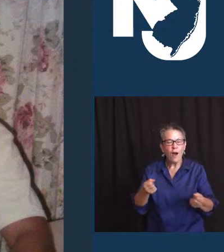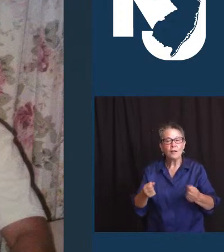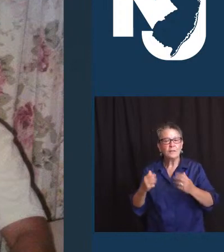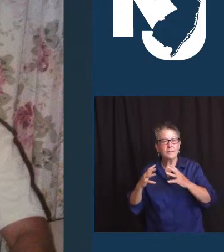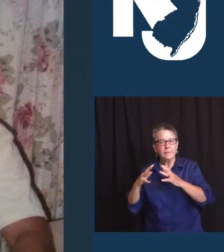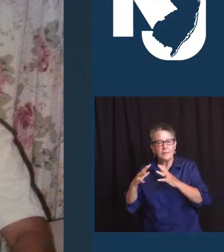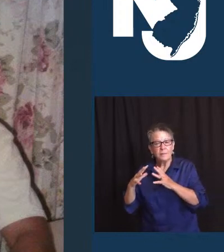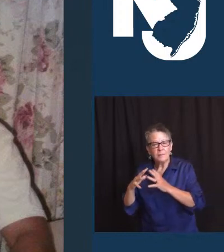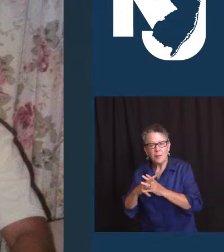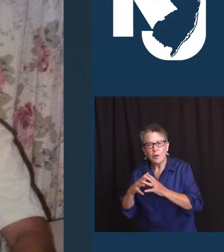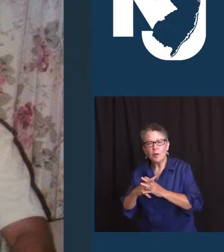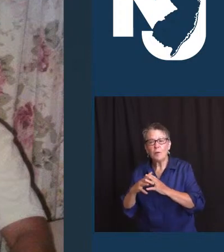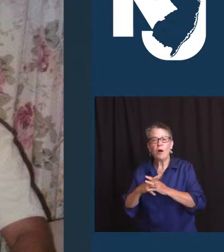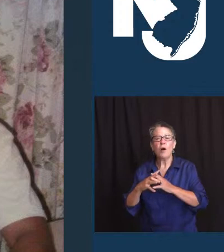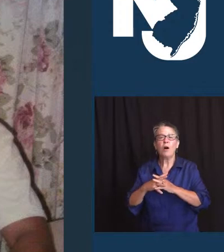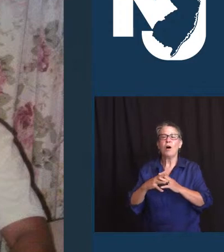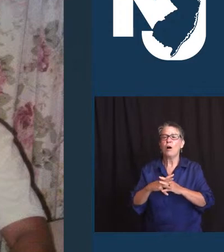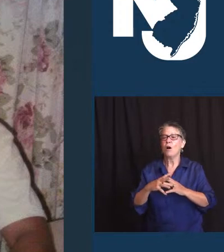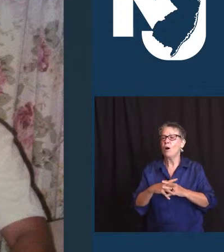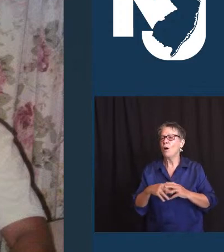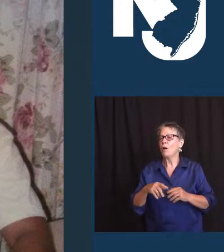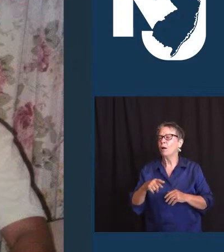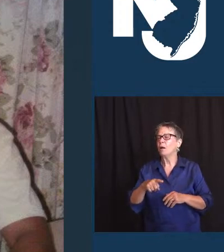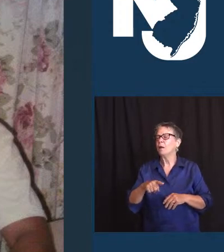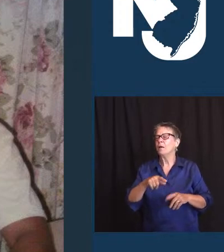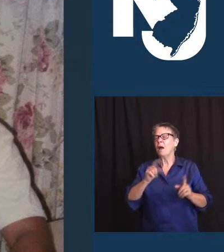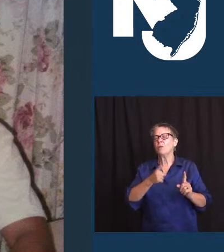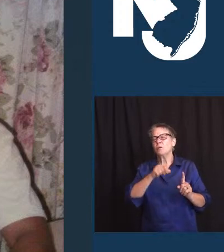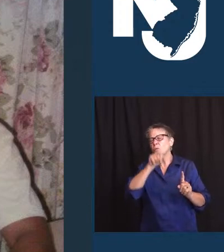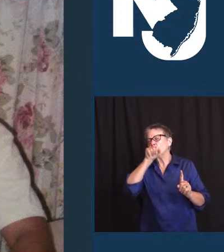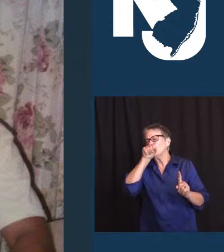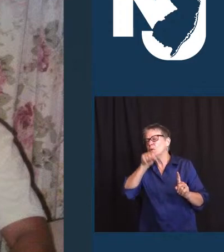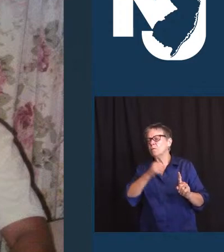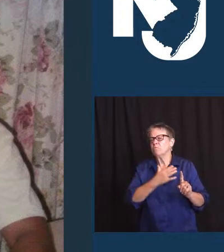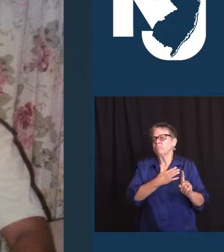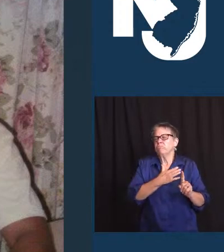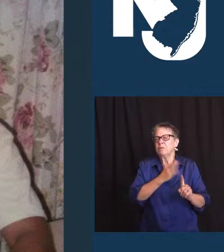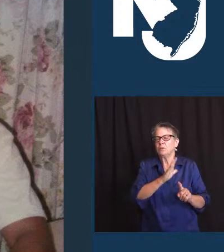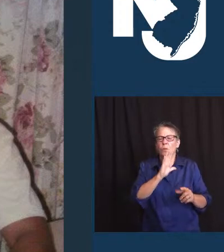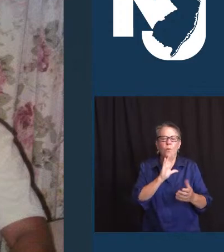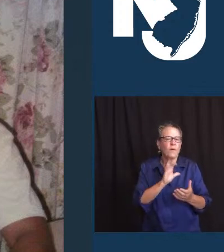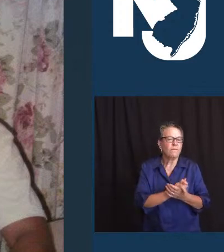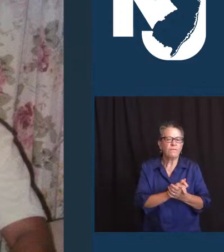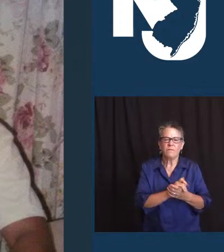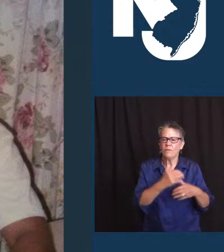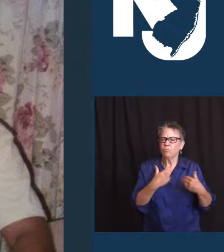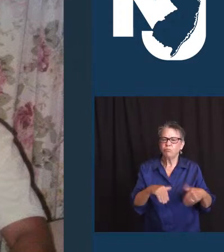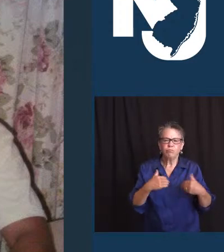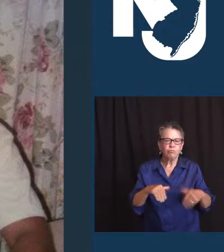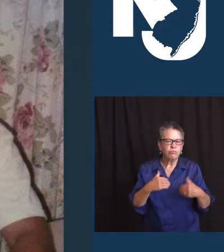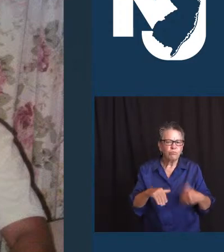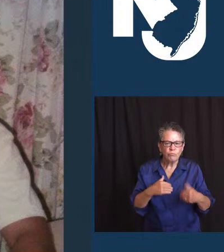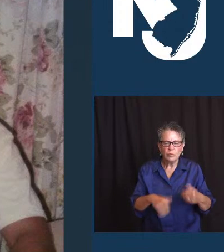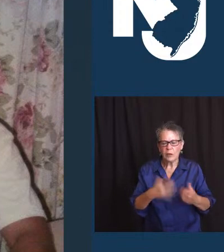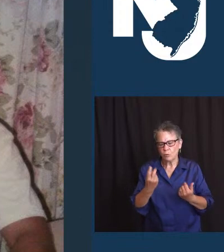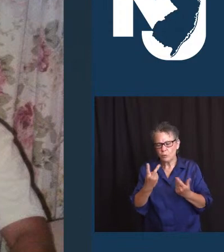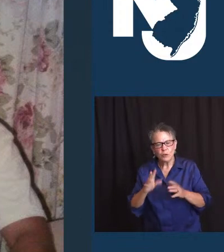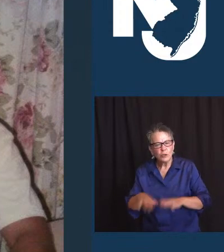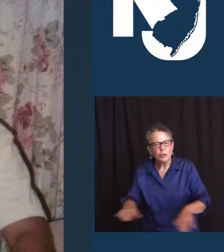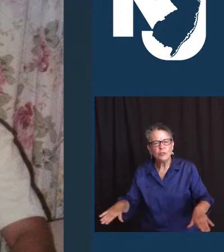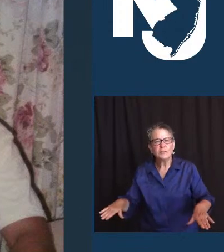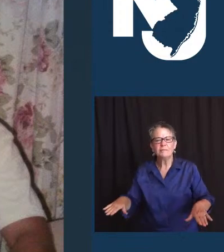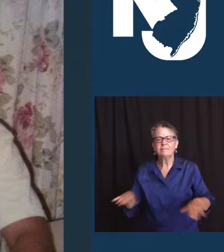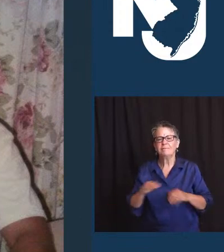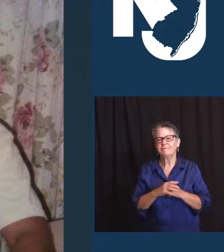had a very emotional call last week, and his children, Michael and Nicole. He left them all, along with